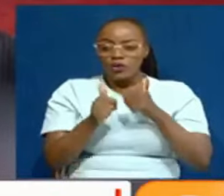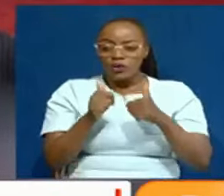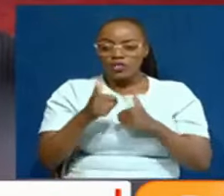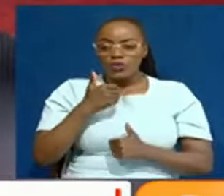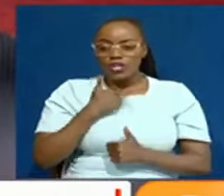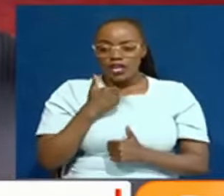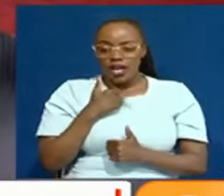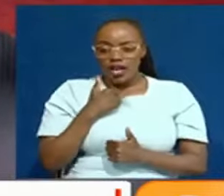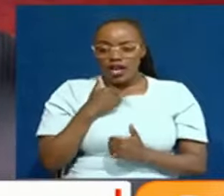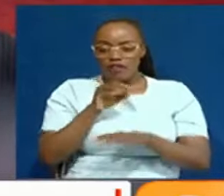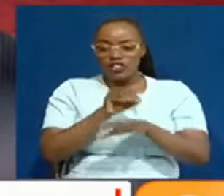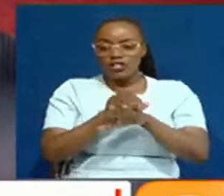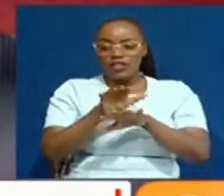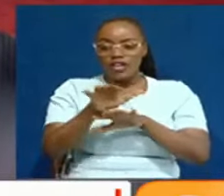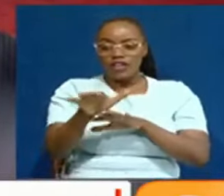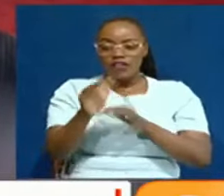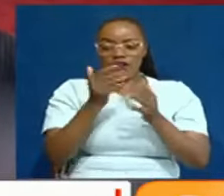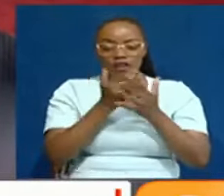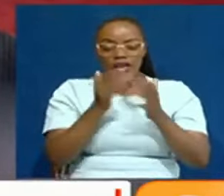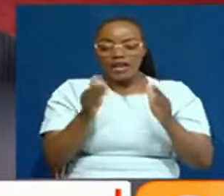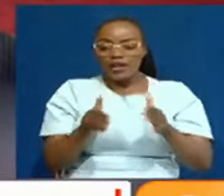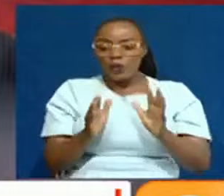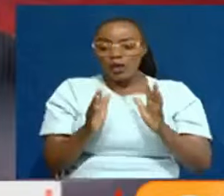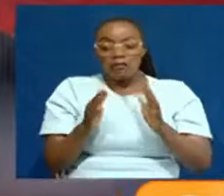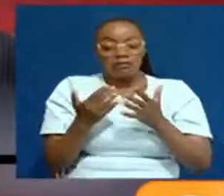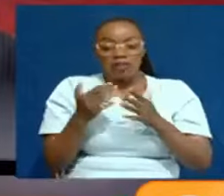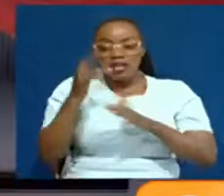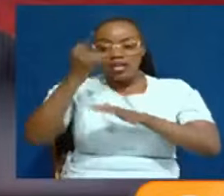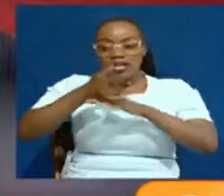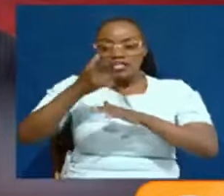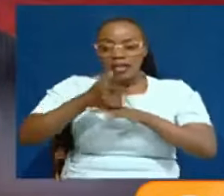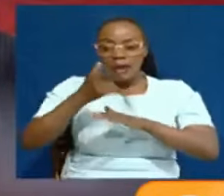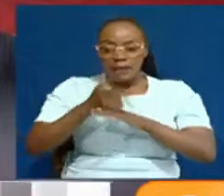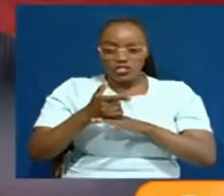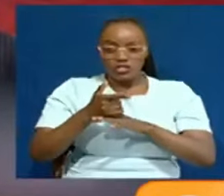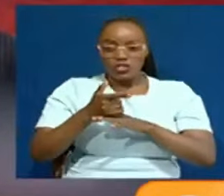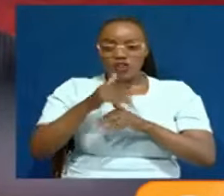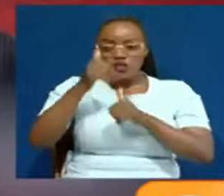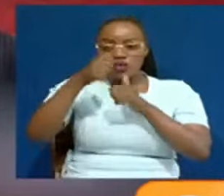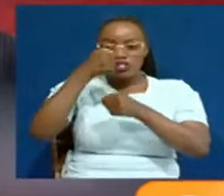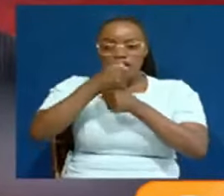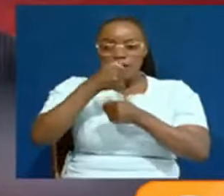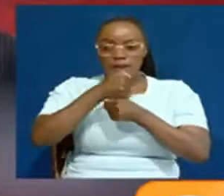swayed or influenced by any form of intimidation, regardless of